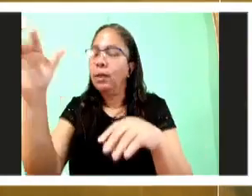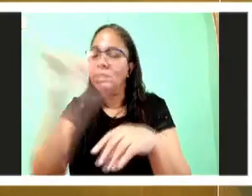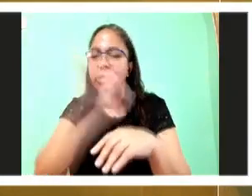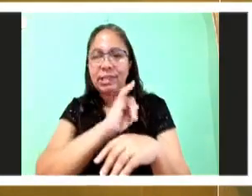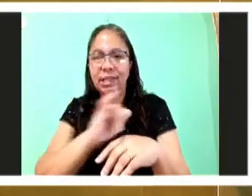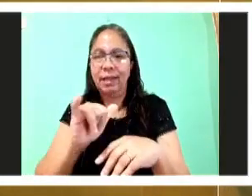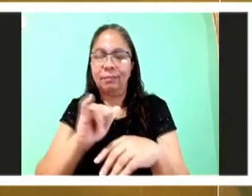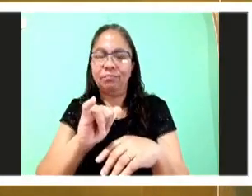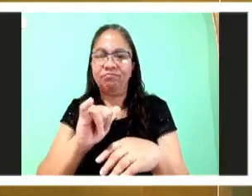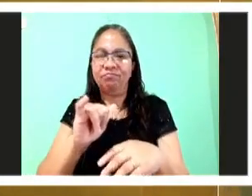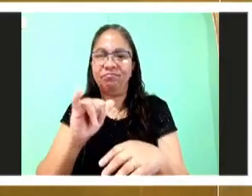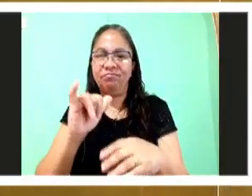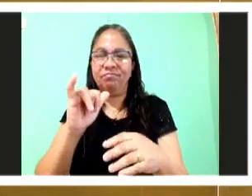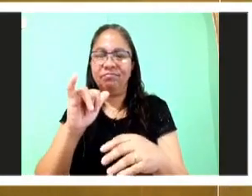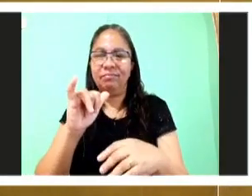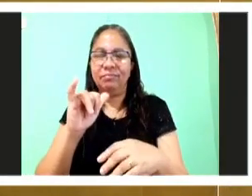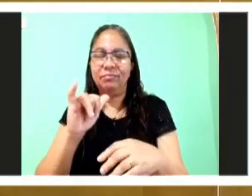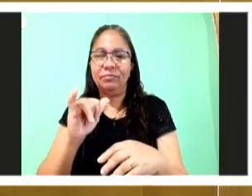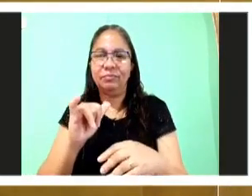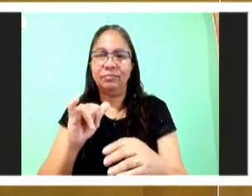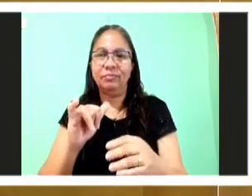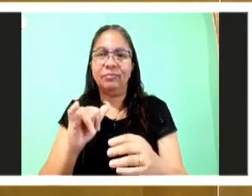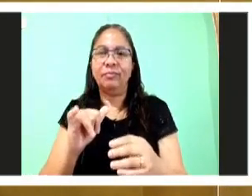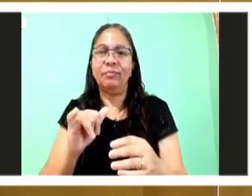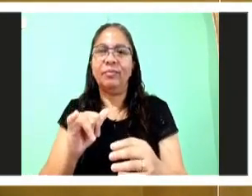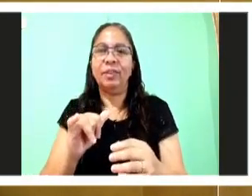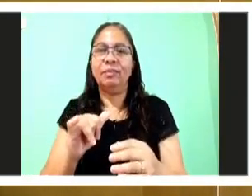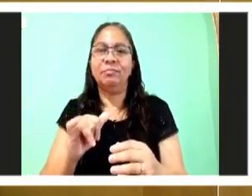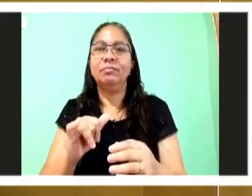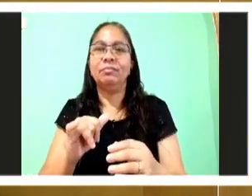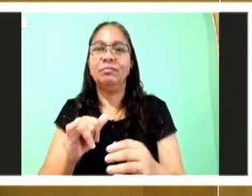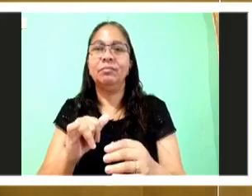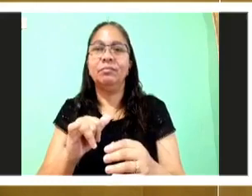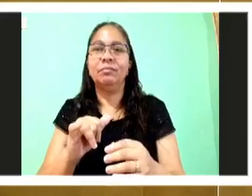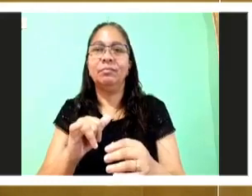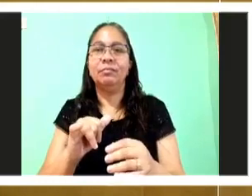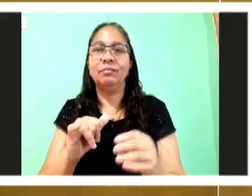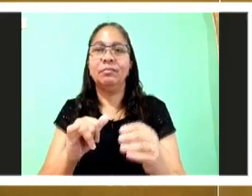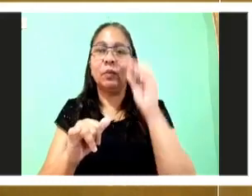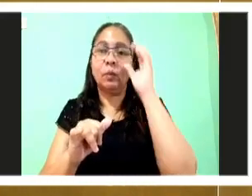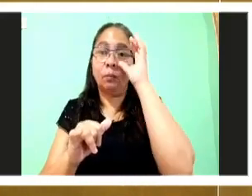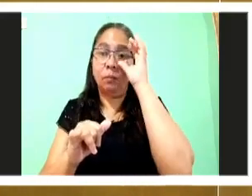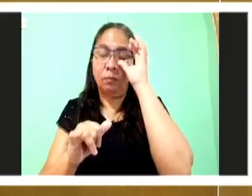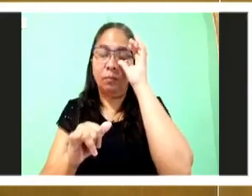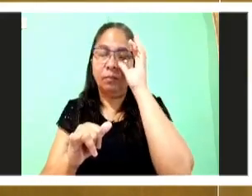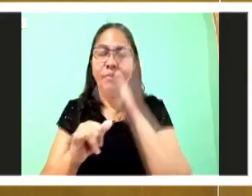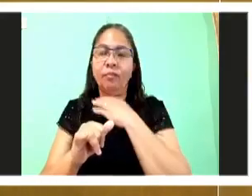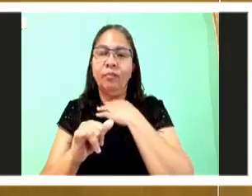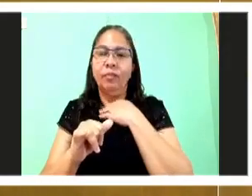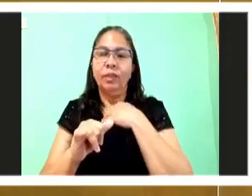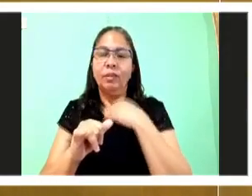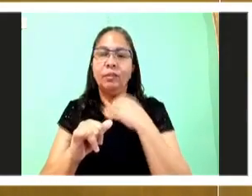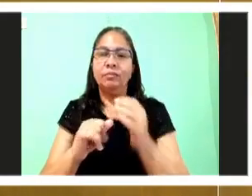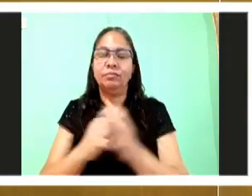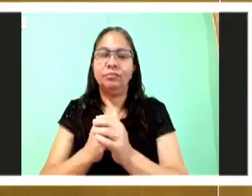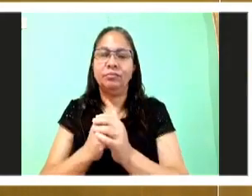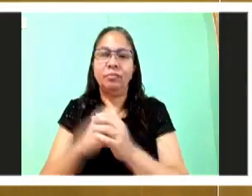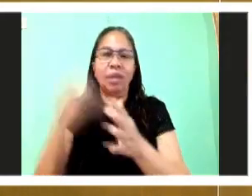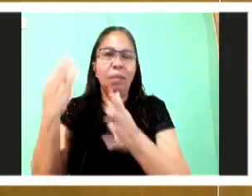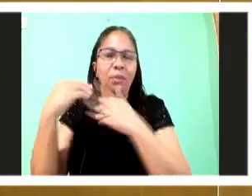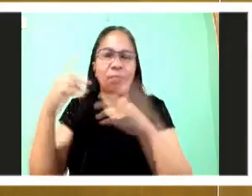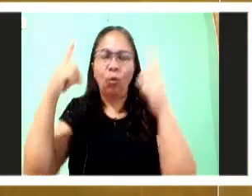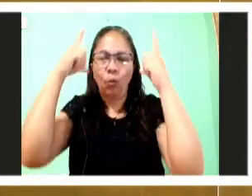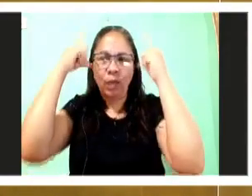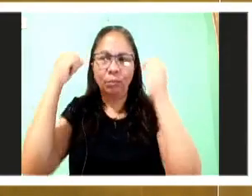with the provision that Moses gave. It came down to the man seeing the